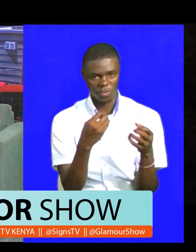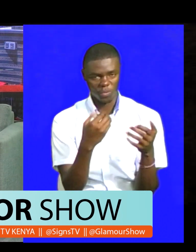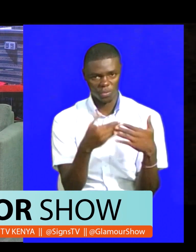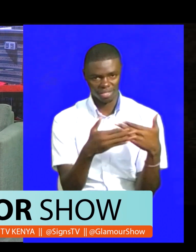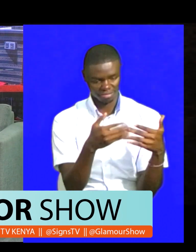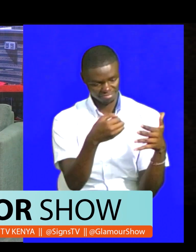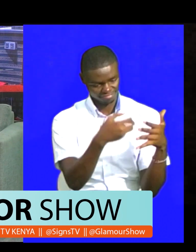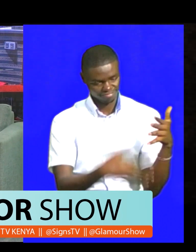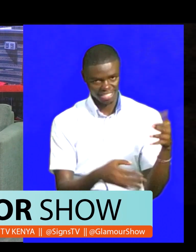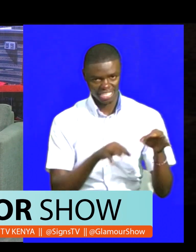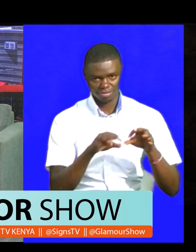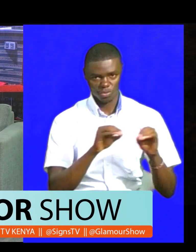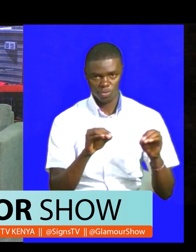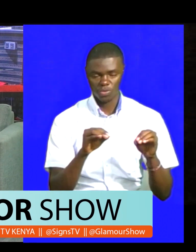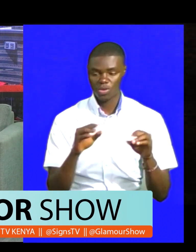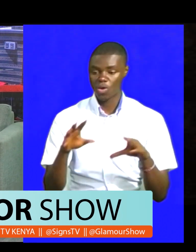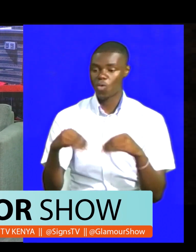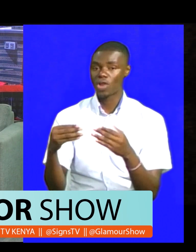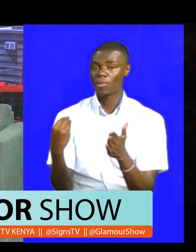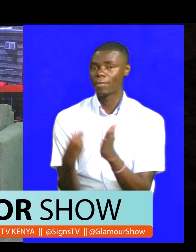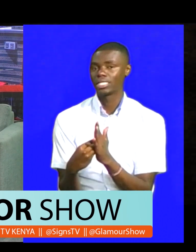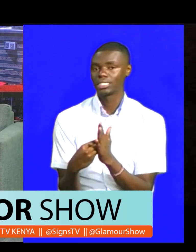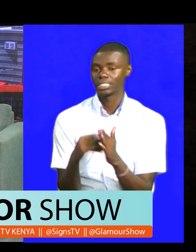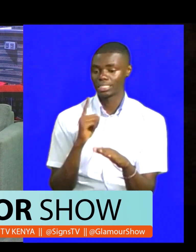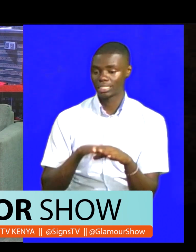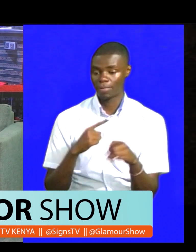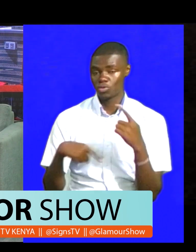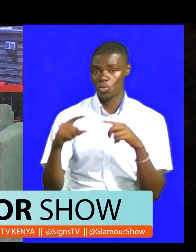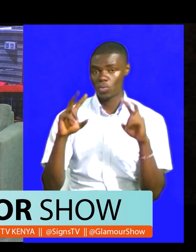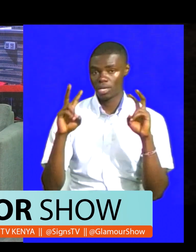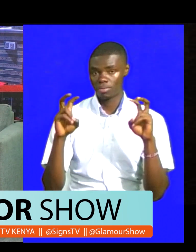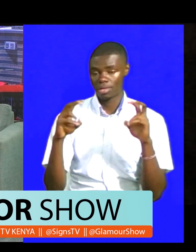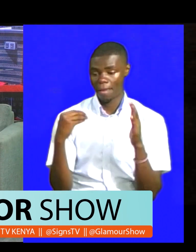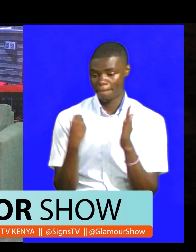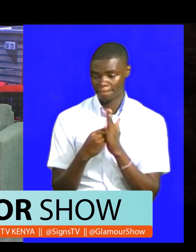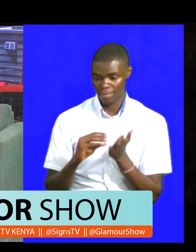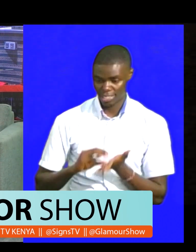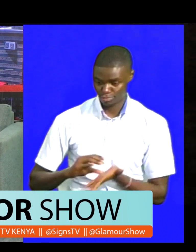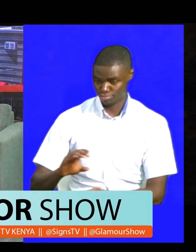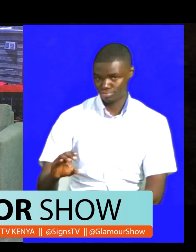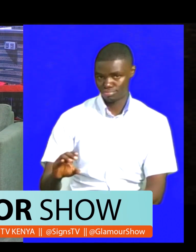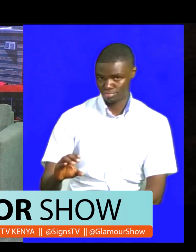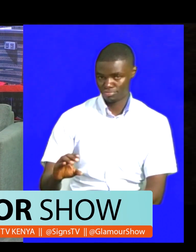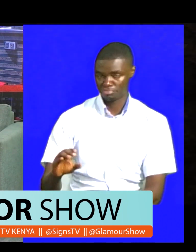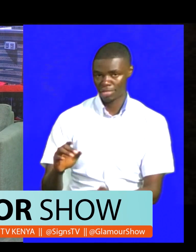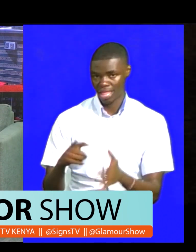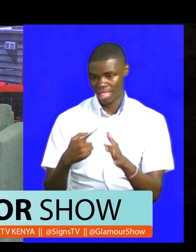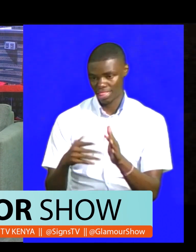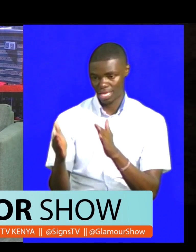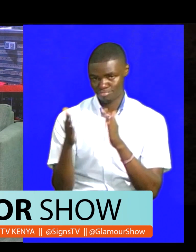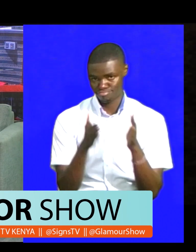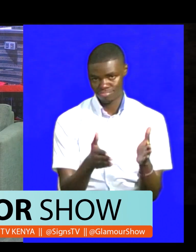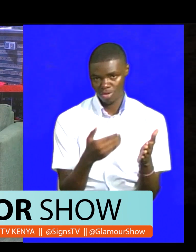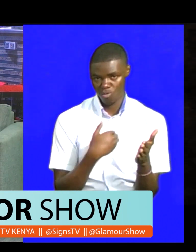is that, of course, you're given a grand prize. Immediately you win the title, you're given a grand prize. Apart from that, we also